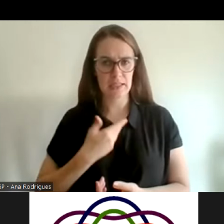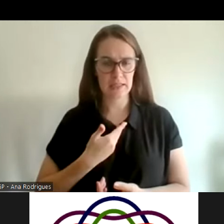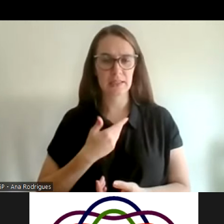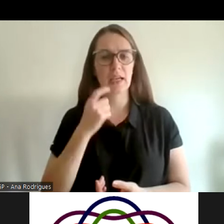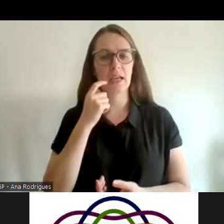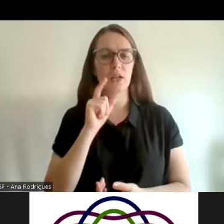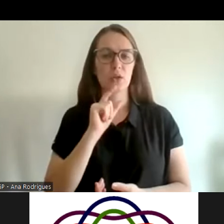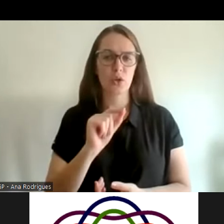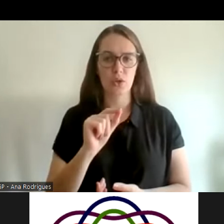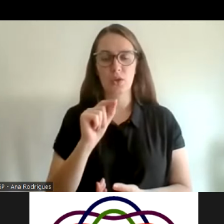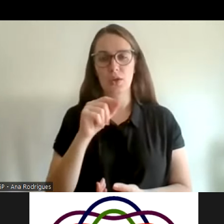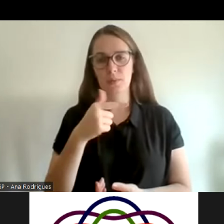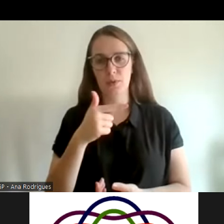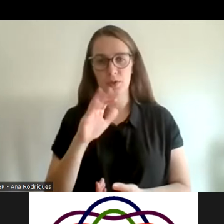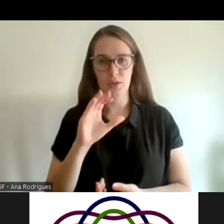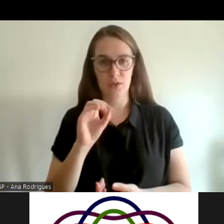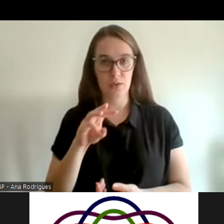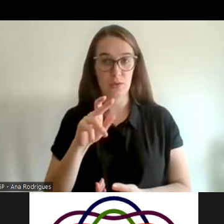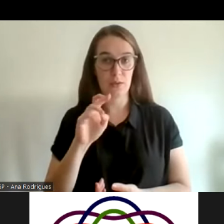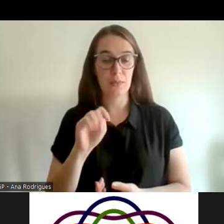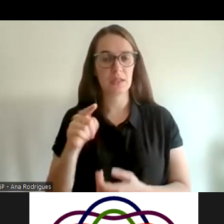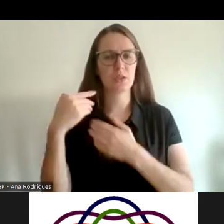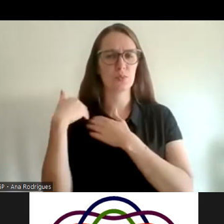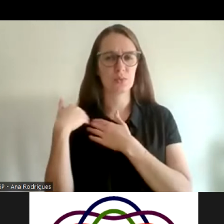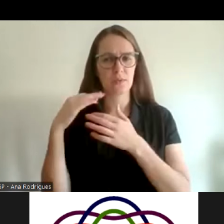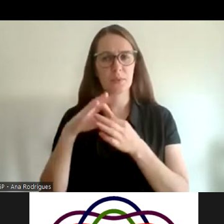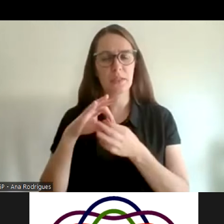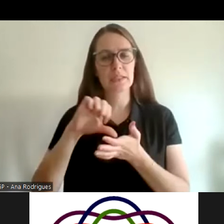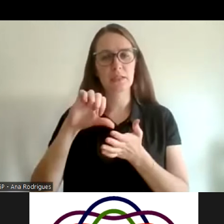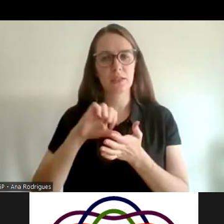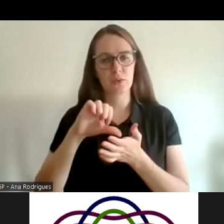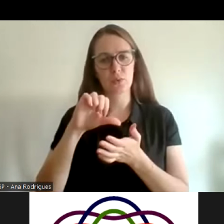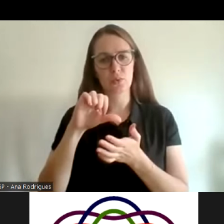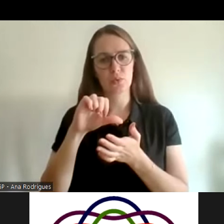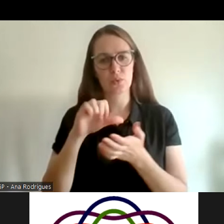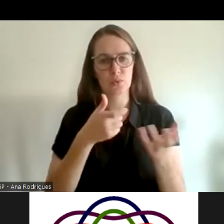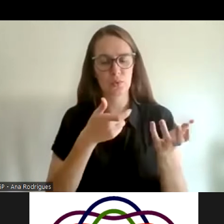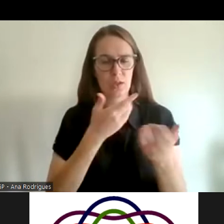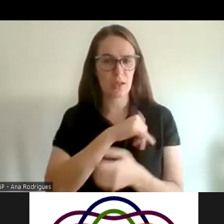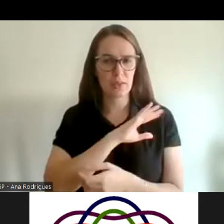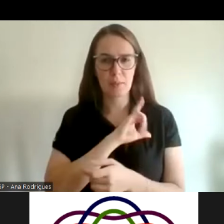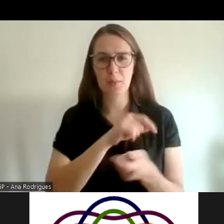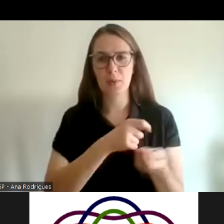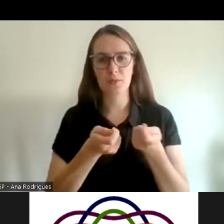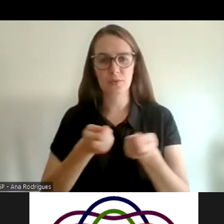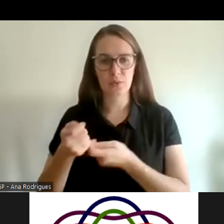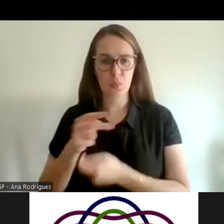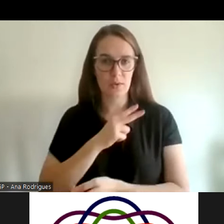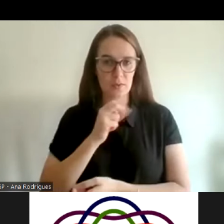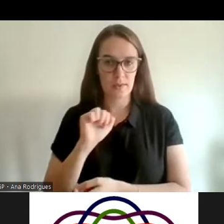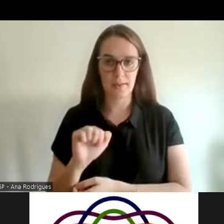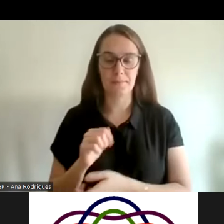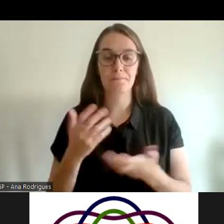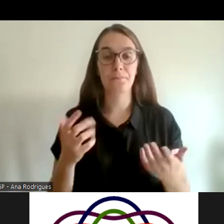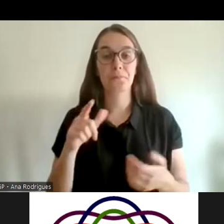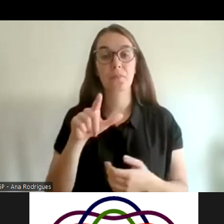and he is the head of the central department responsible for the academic and administration of the University of Szeged. His